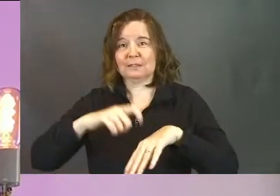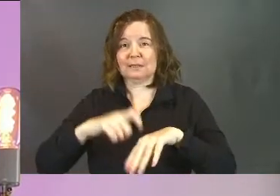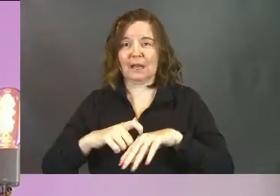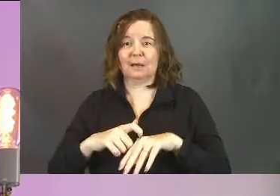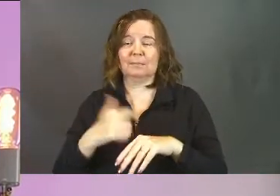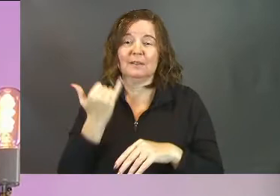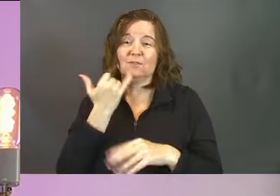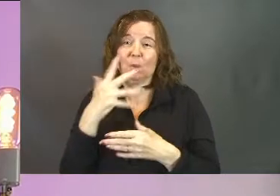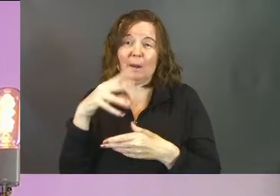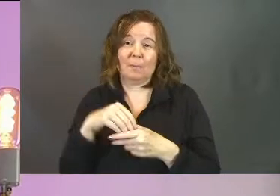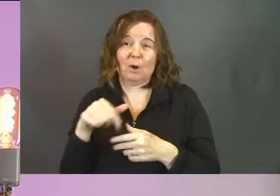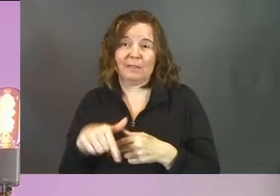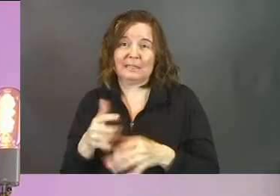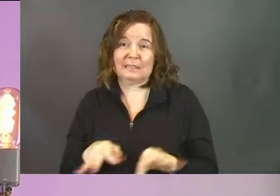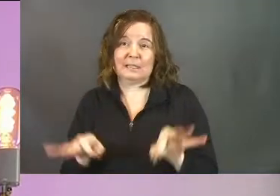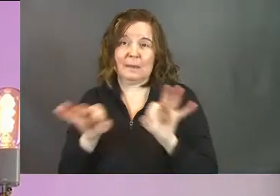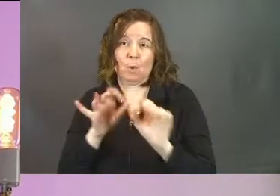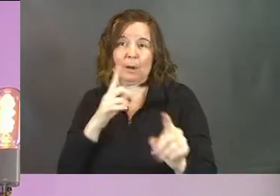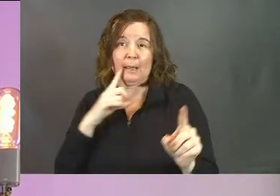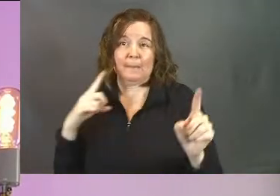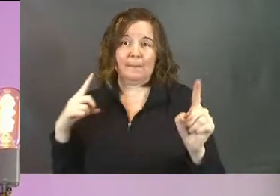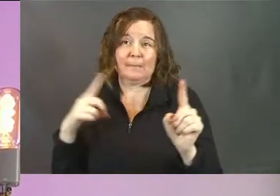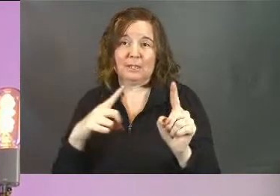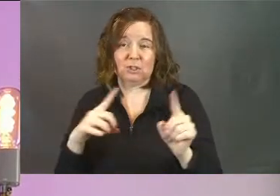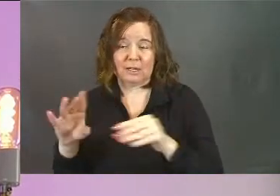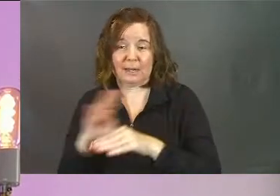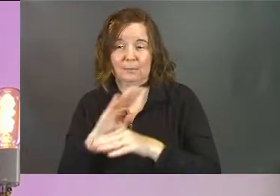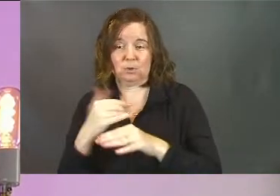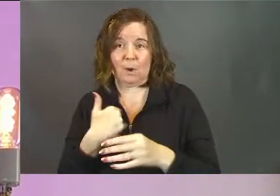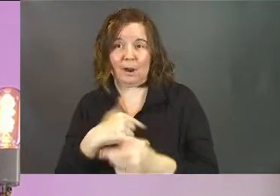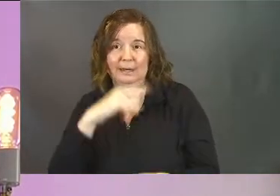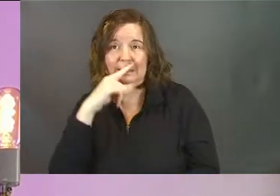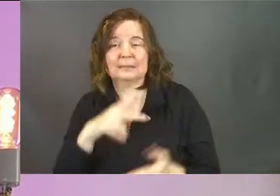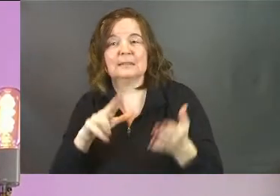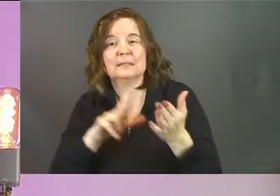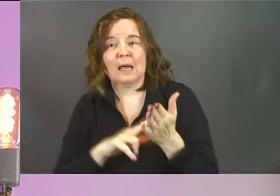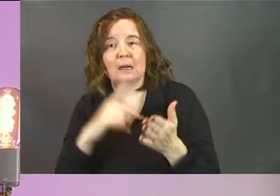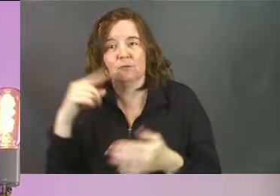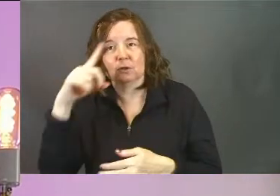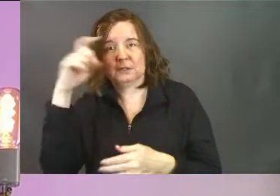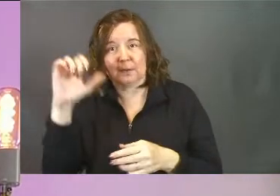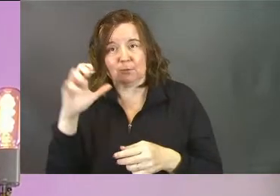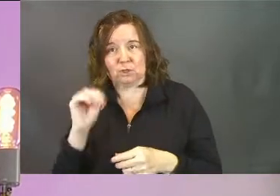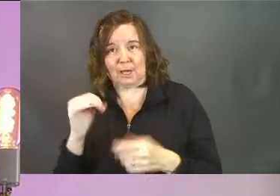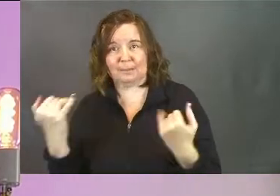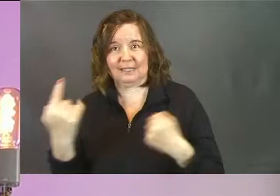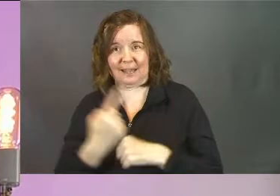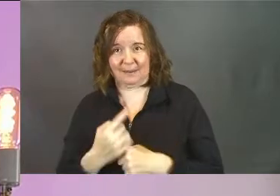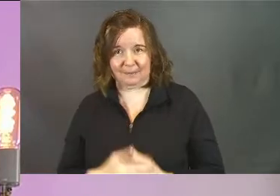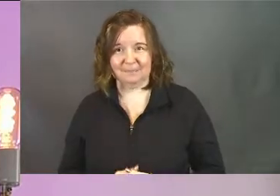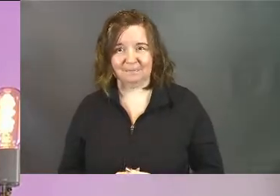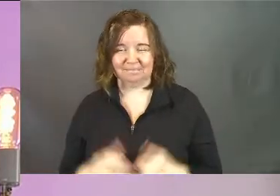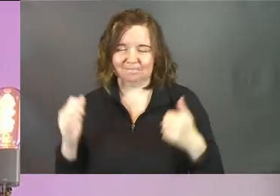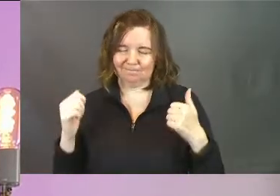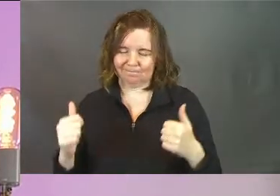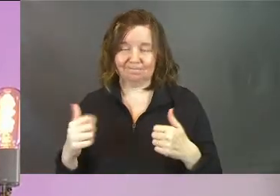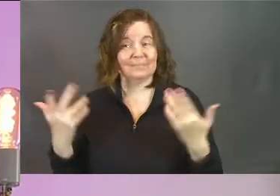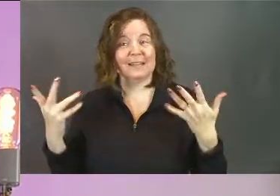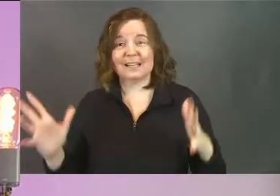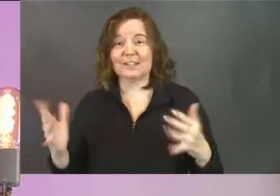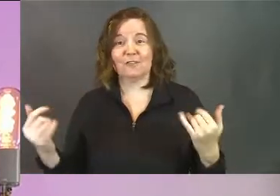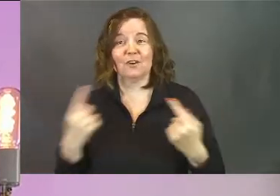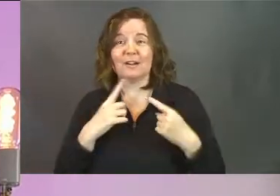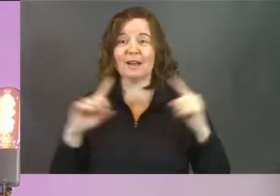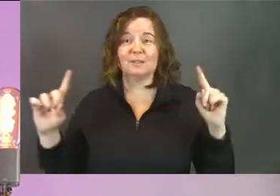If you want to be part of this important mission and ministry to our kids, sign up for Summer Jam today. Okay, that's it